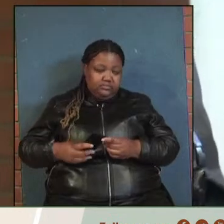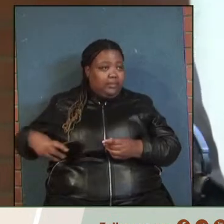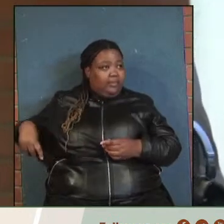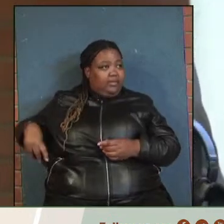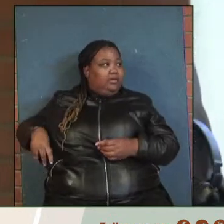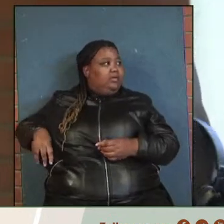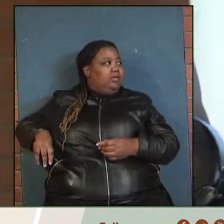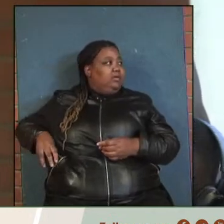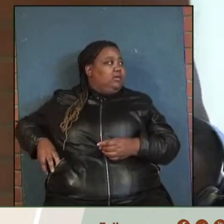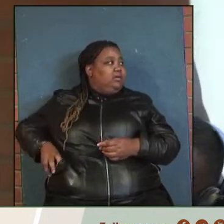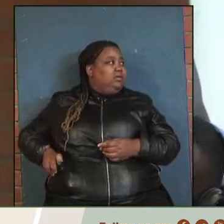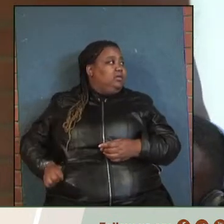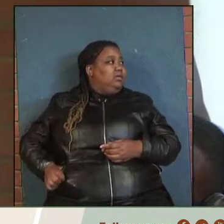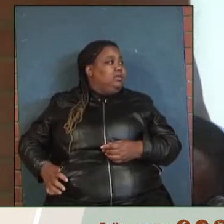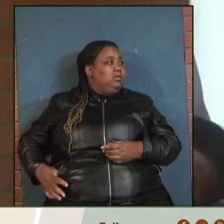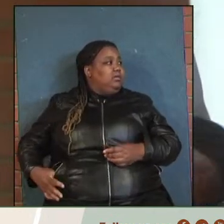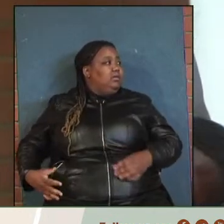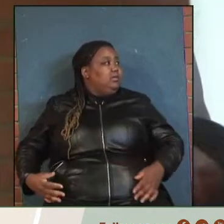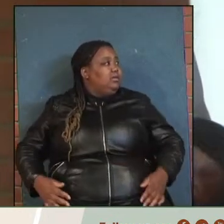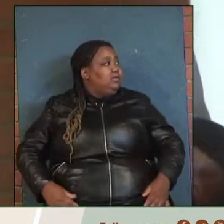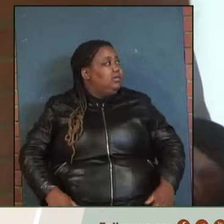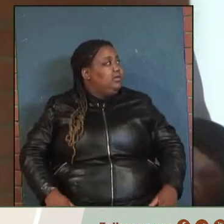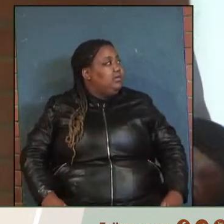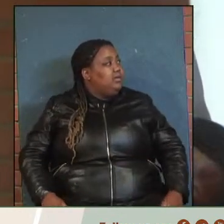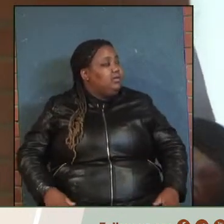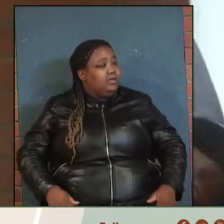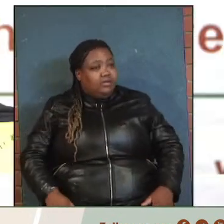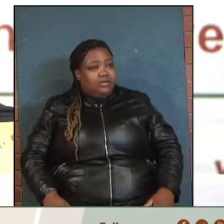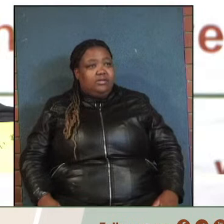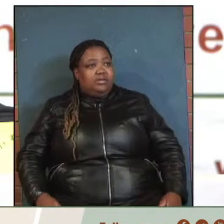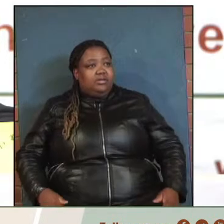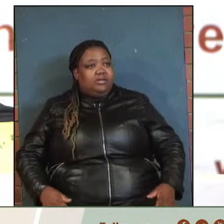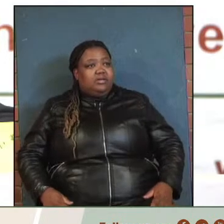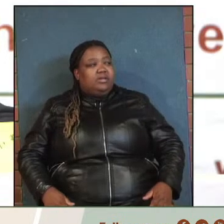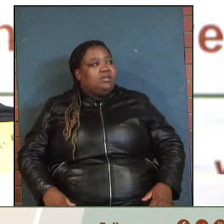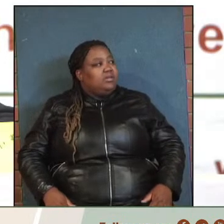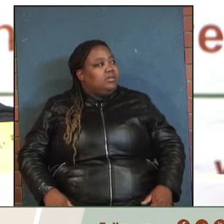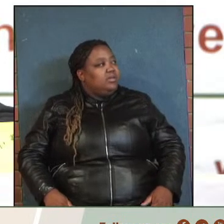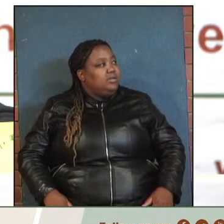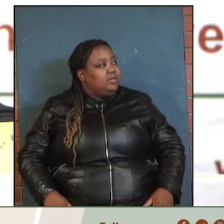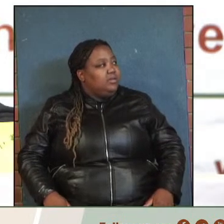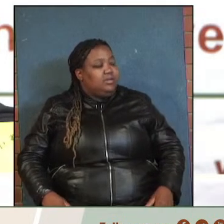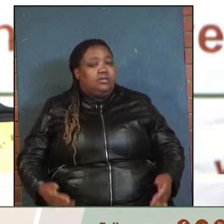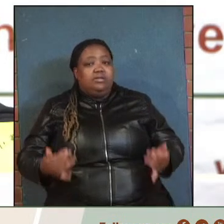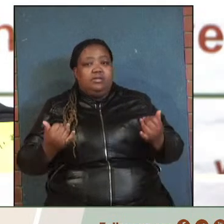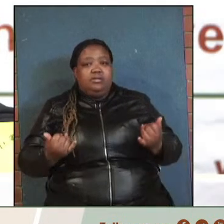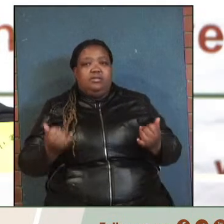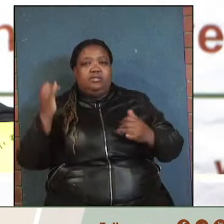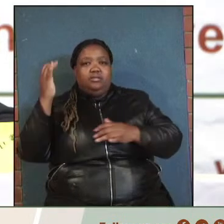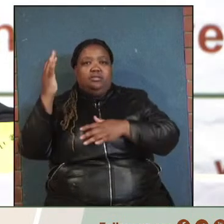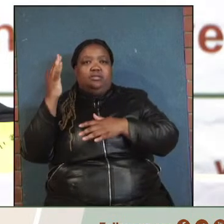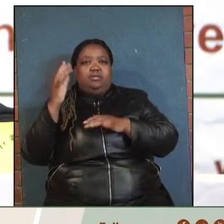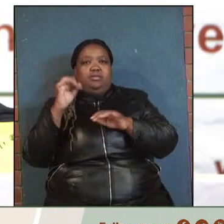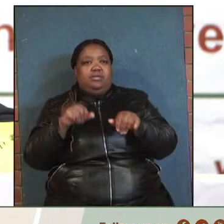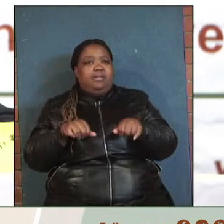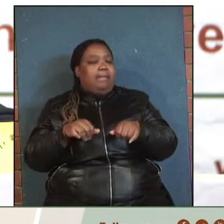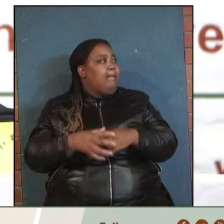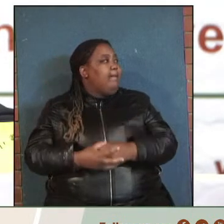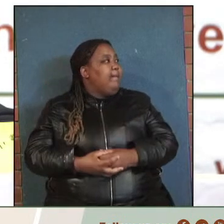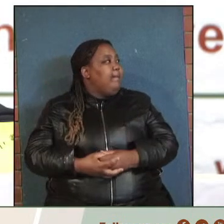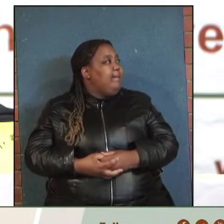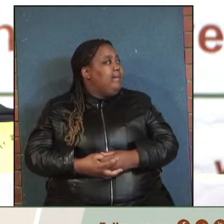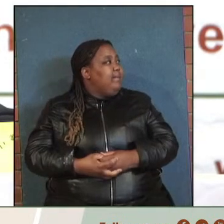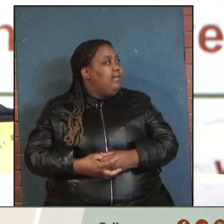Before he talks, please, in the house, let's maintain order while the speakers are speaking. Thank you.